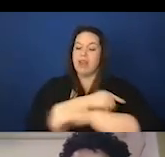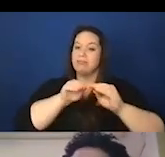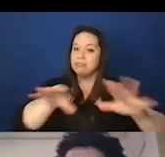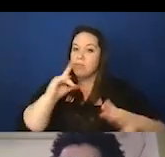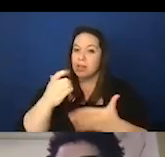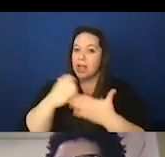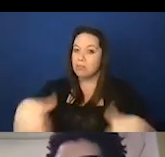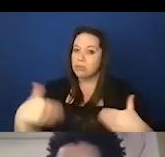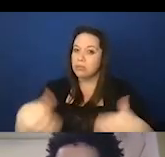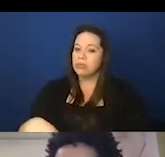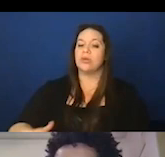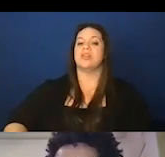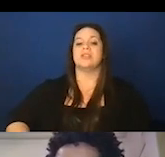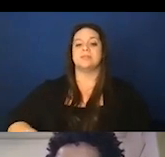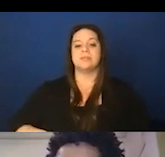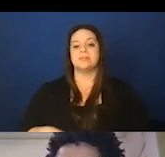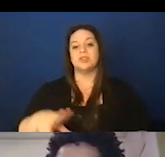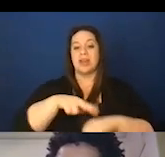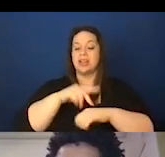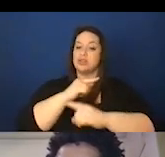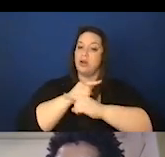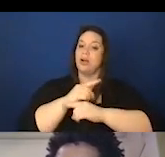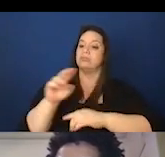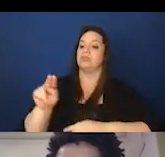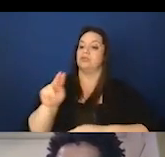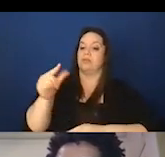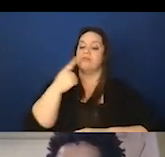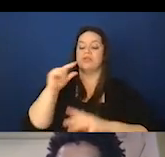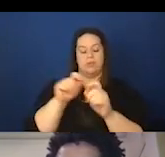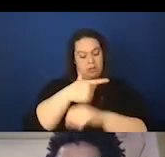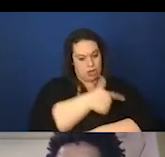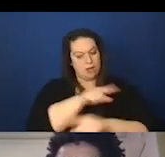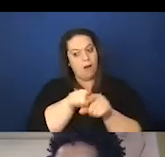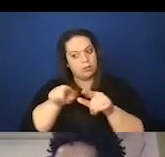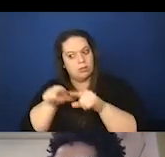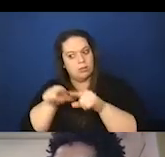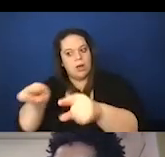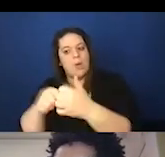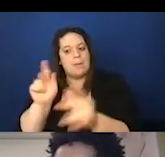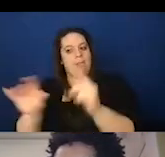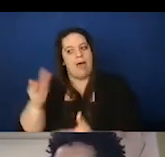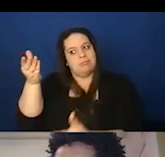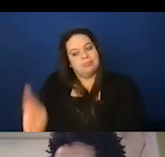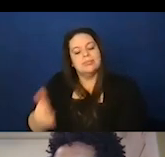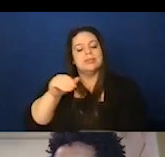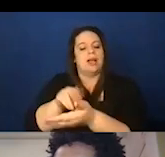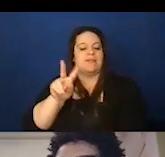helpful to get National Guard to give shots in addition to people like Dr. Vasquez and his staff.